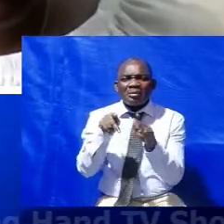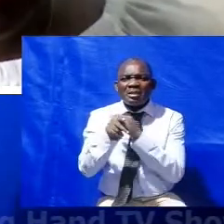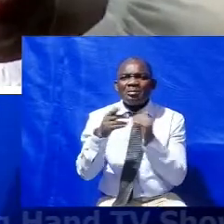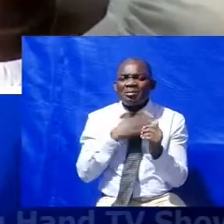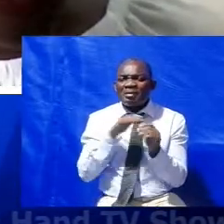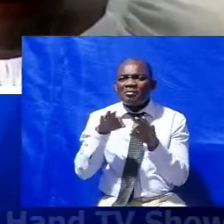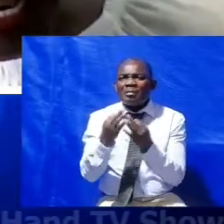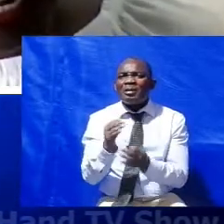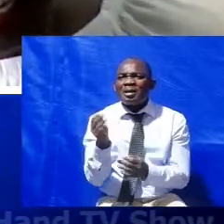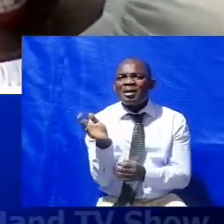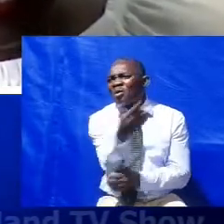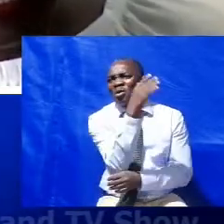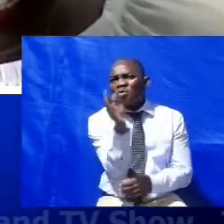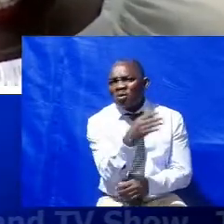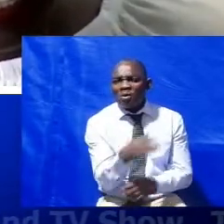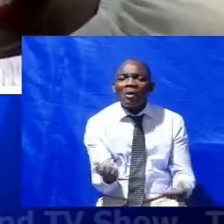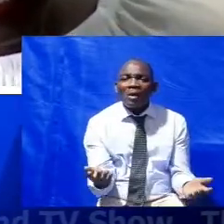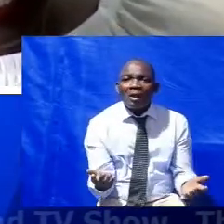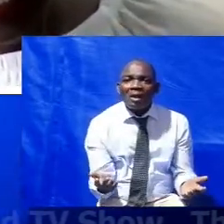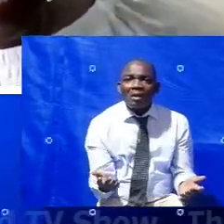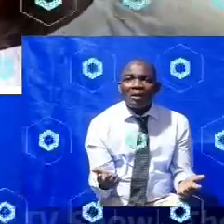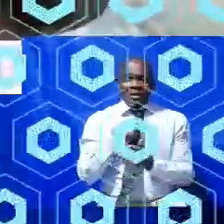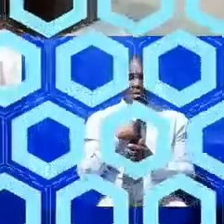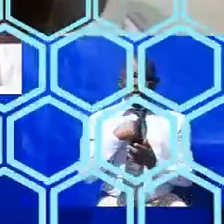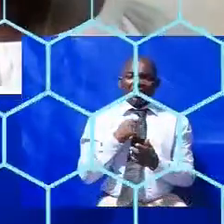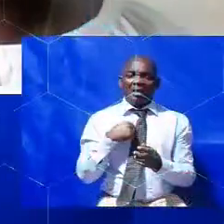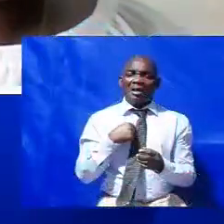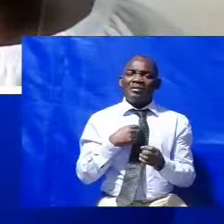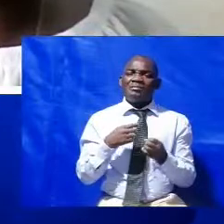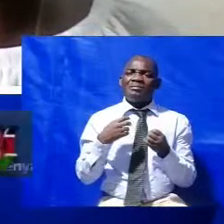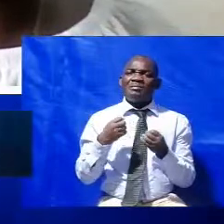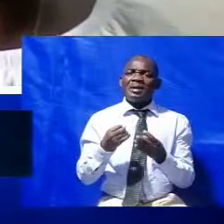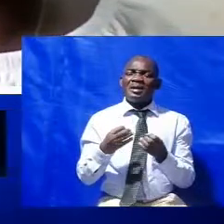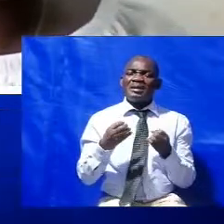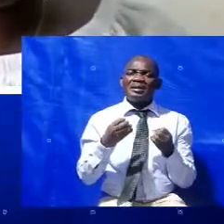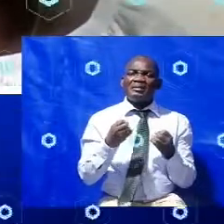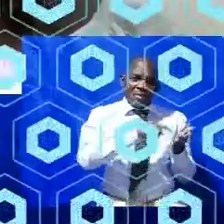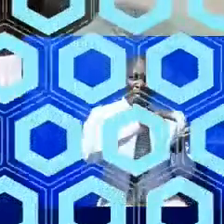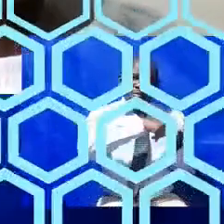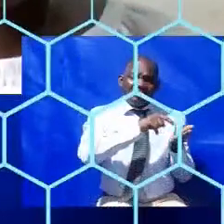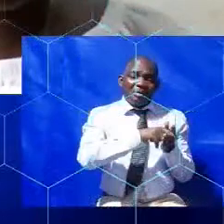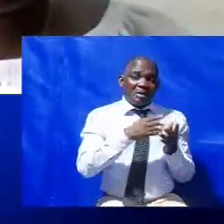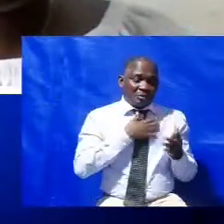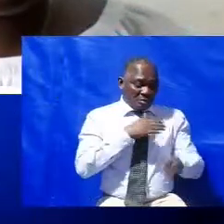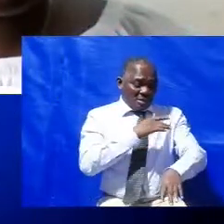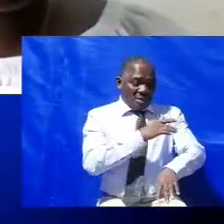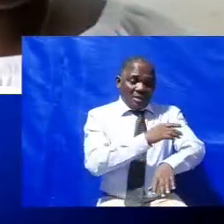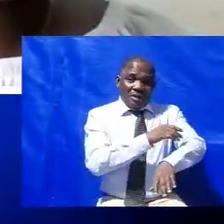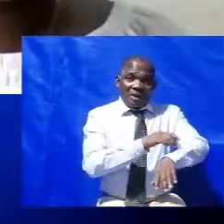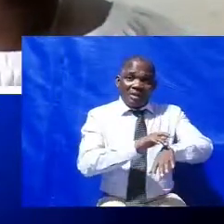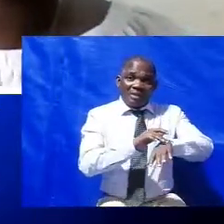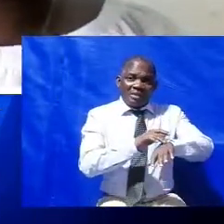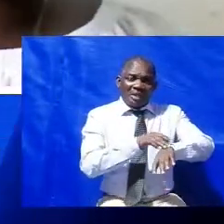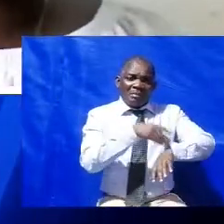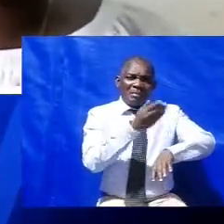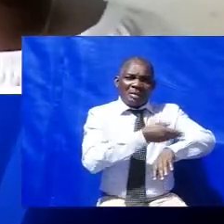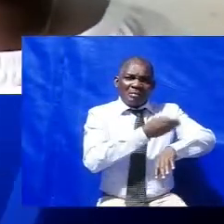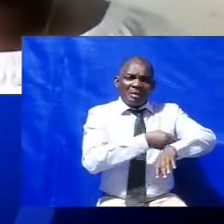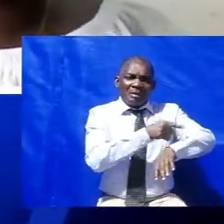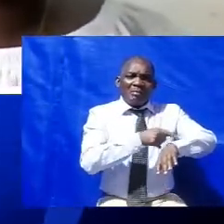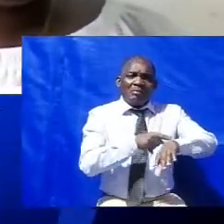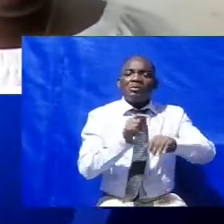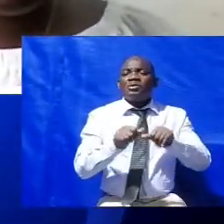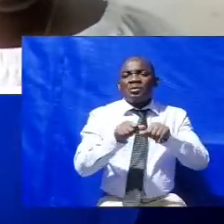to finish her family. Definitely, definitely. I have so many marks, scars on my legs because I would cut